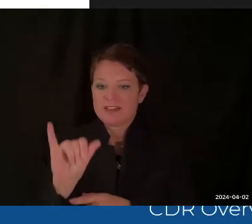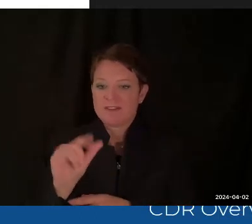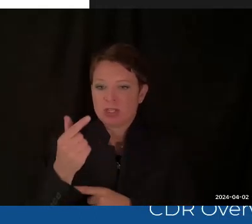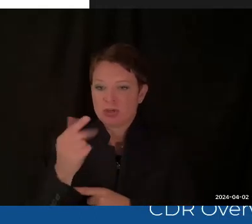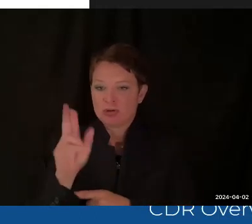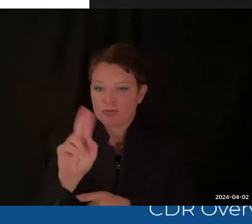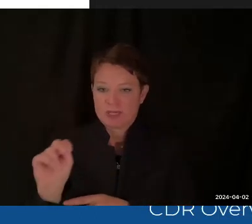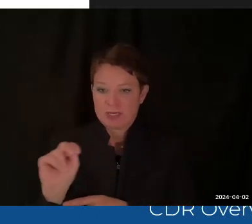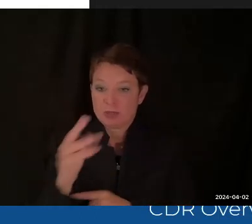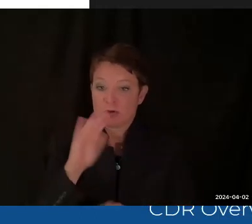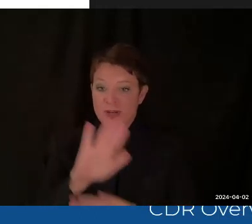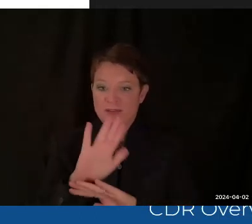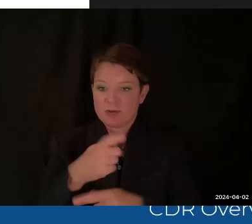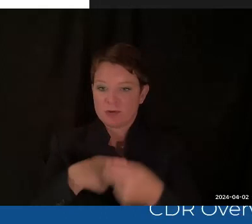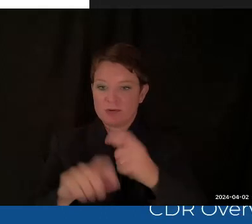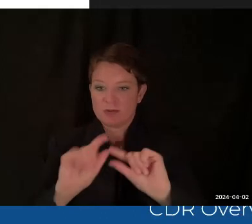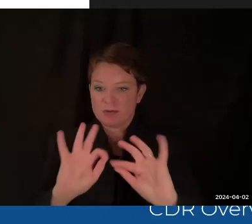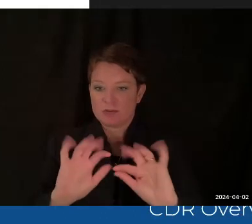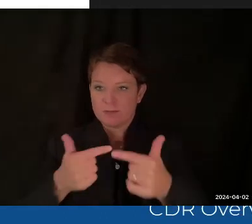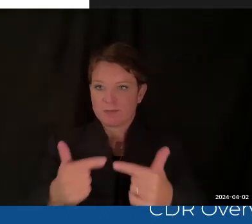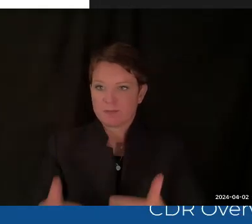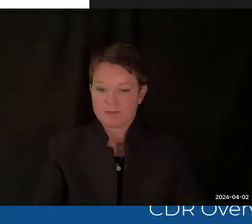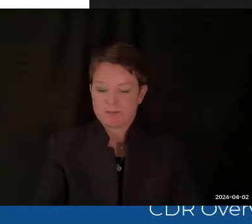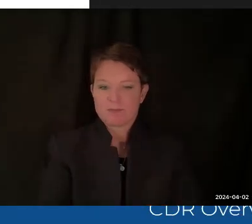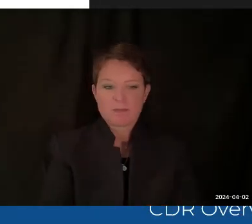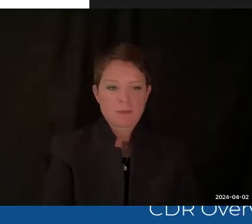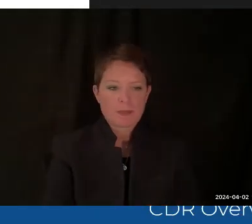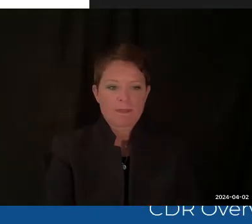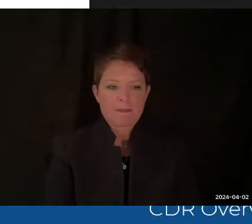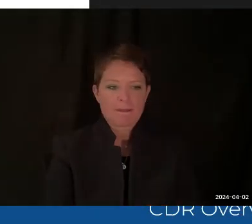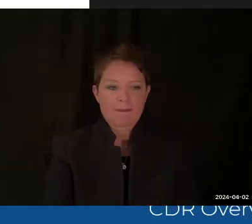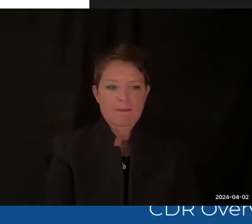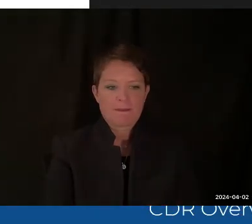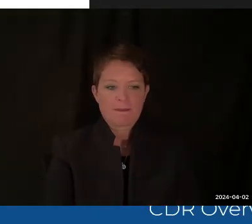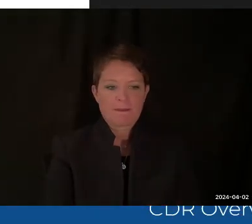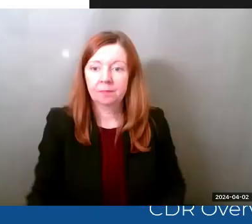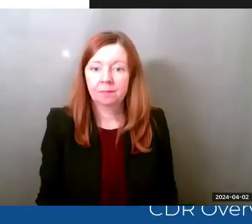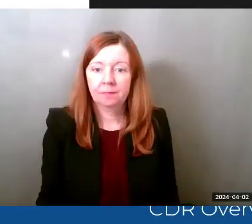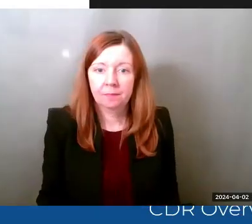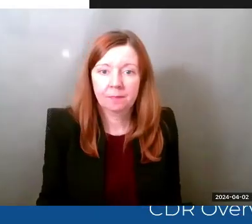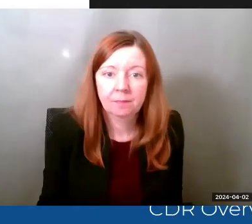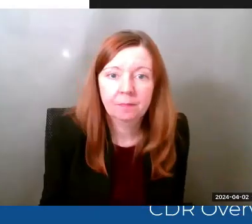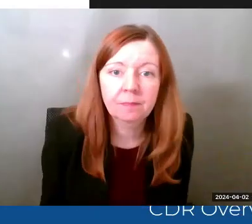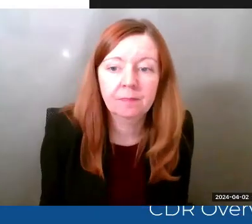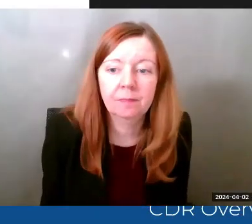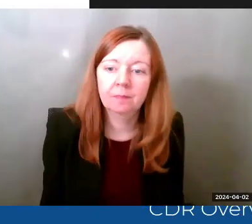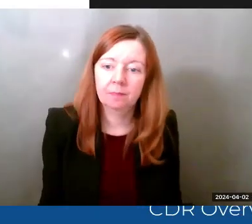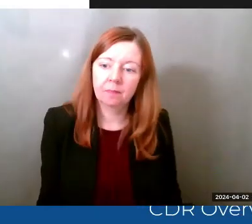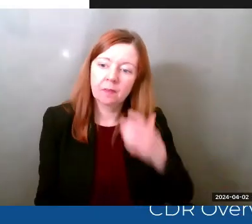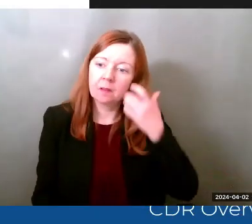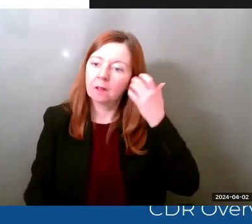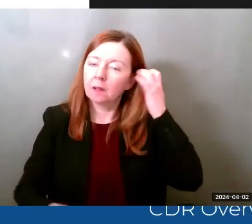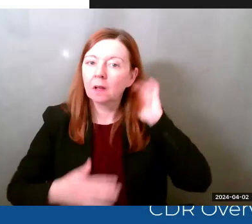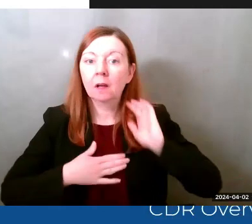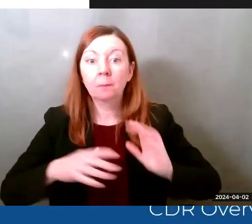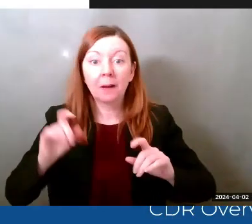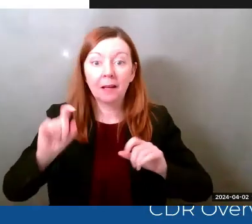Good afternoon. Good afternoon. My question for I want to talk about is